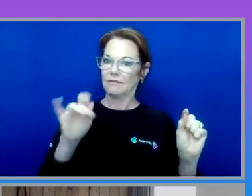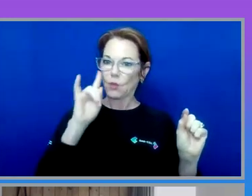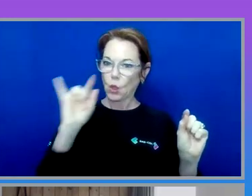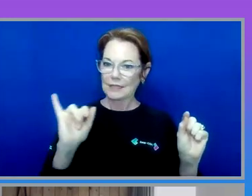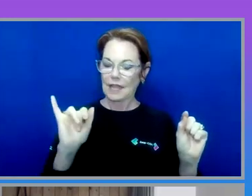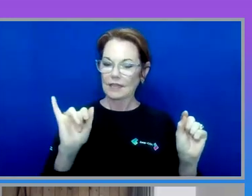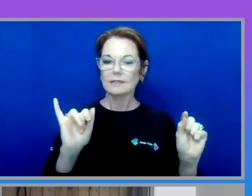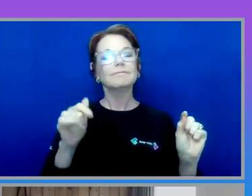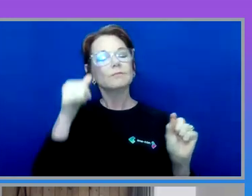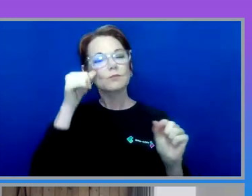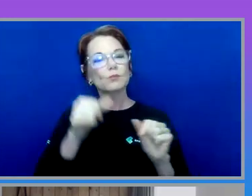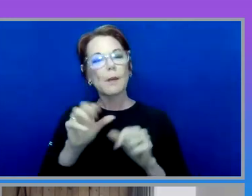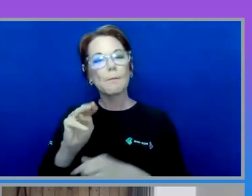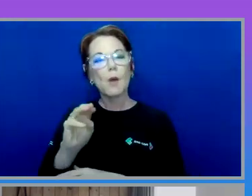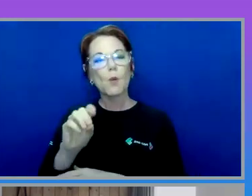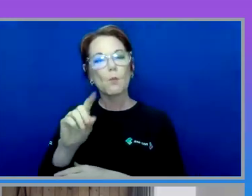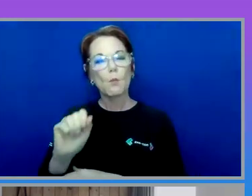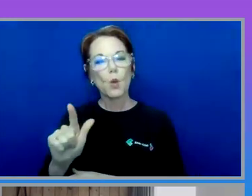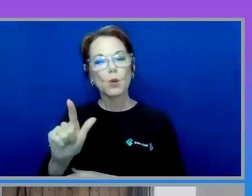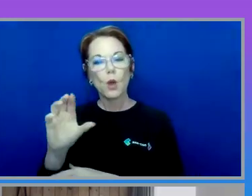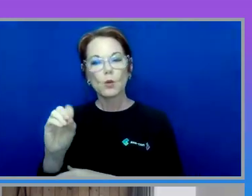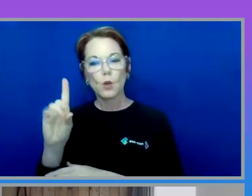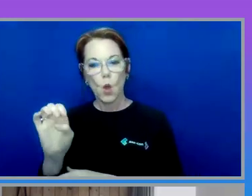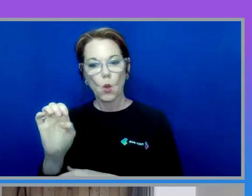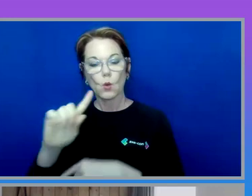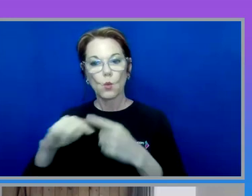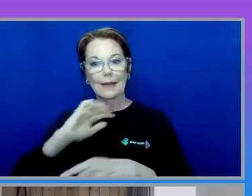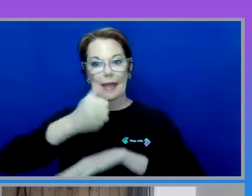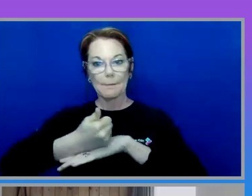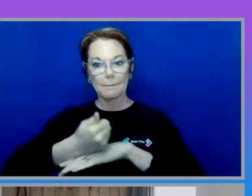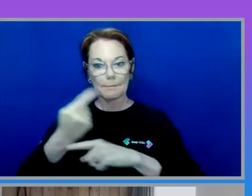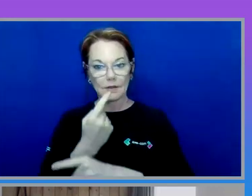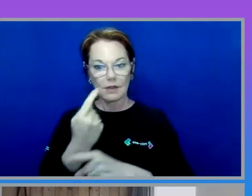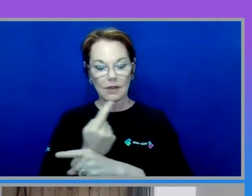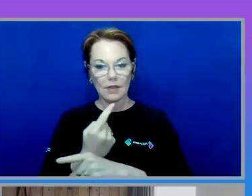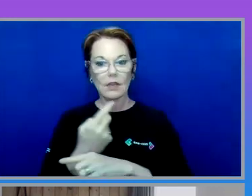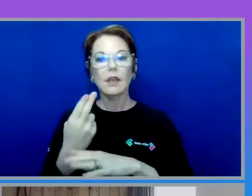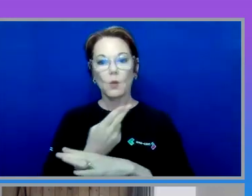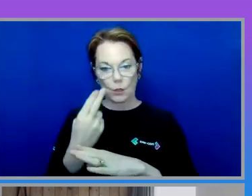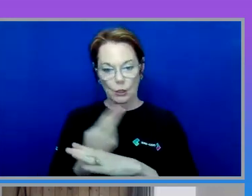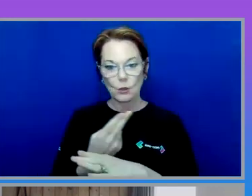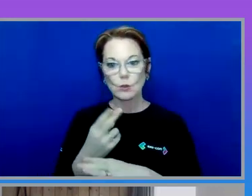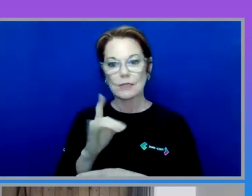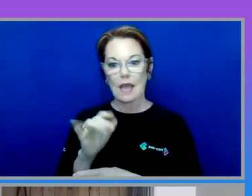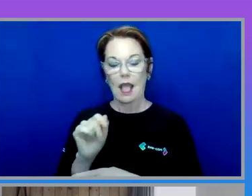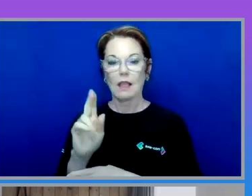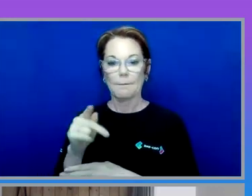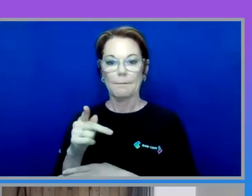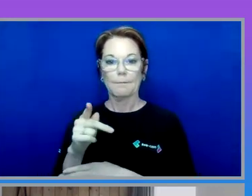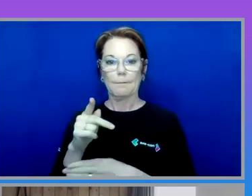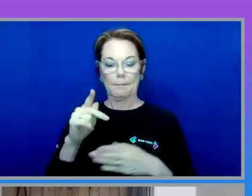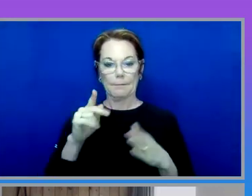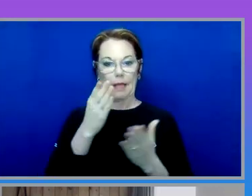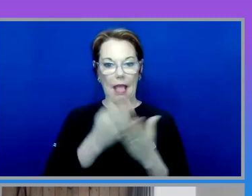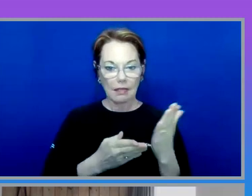about that modal code. A modal, when implemented correctly, will use a dialog element, and when open, mark the rest